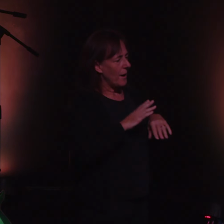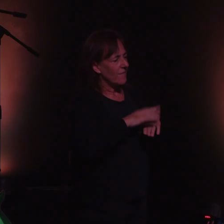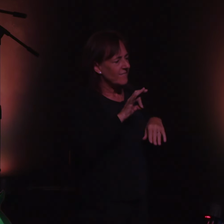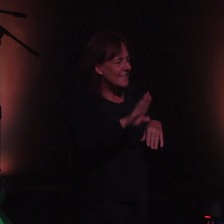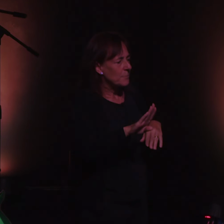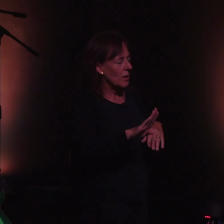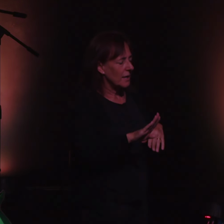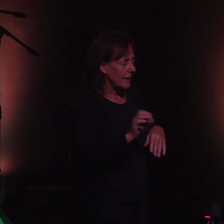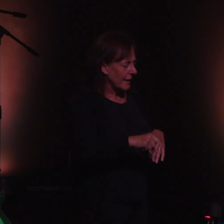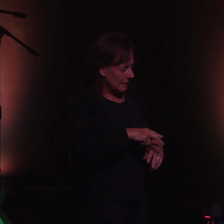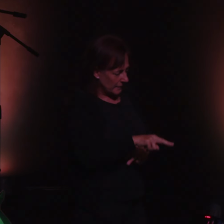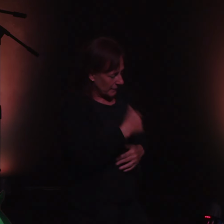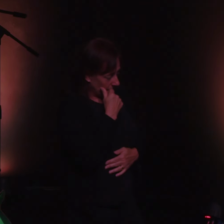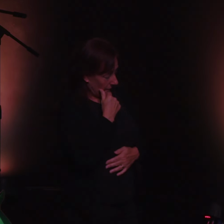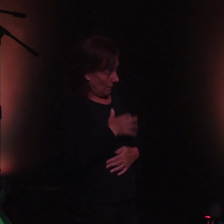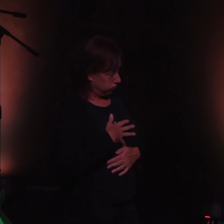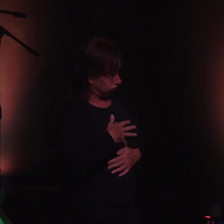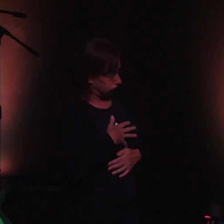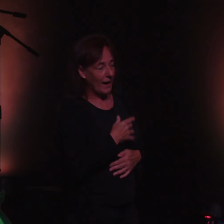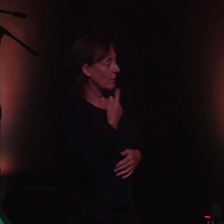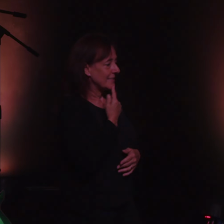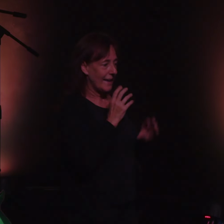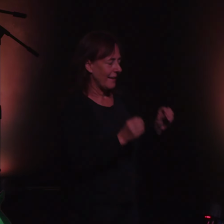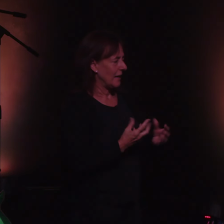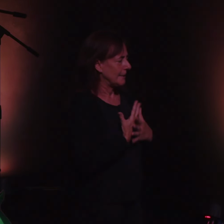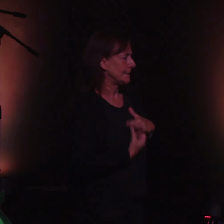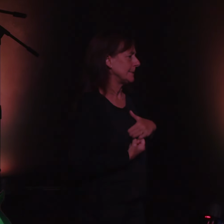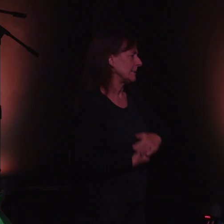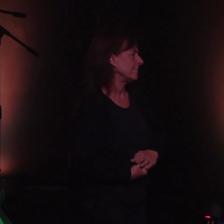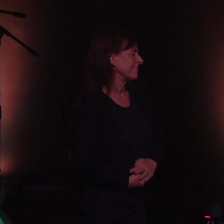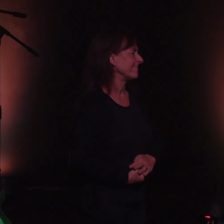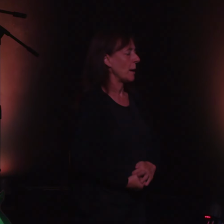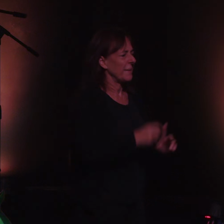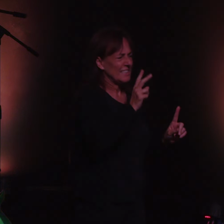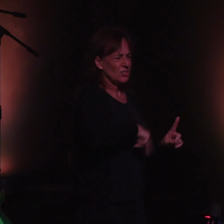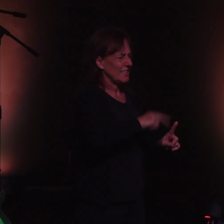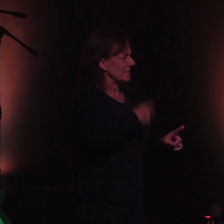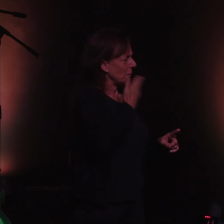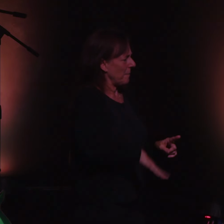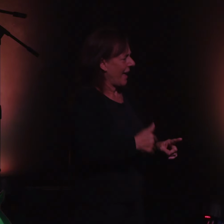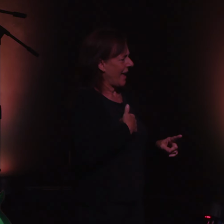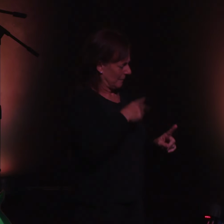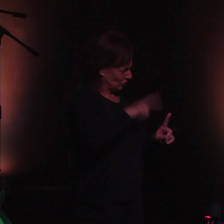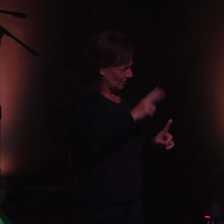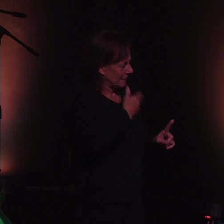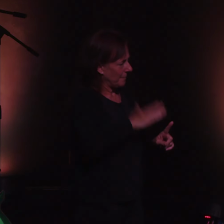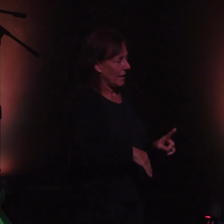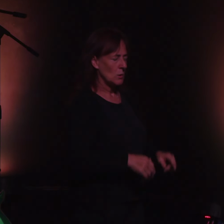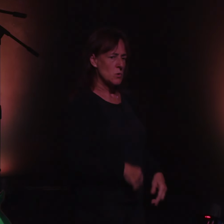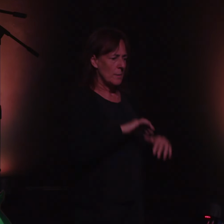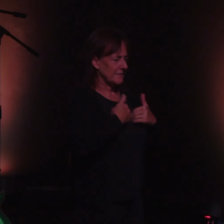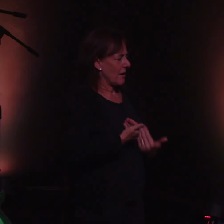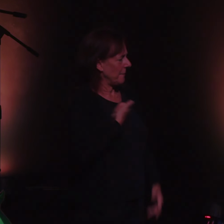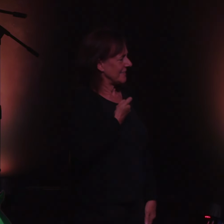Facebook, and yes, I don't ever externally say anything. I hold it all in, but I judge people so harshly. I'm tired